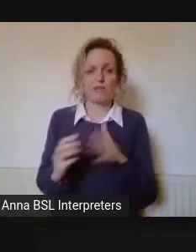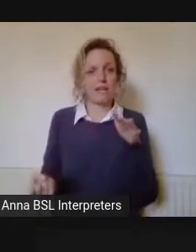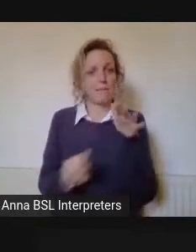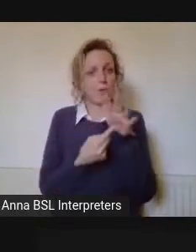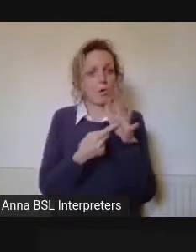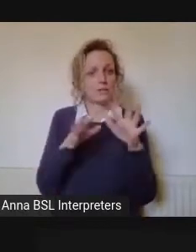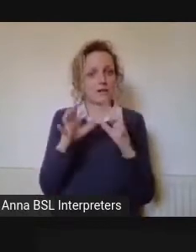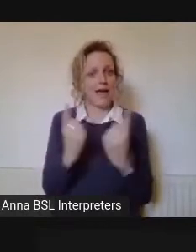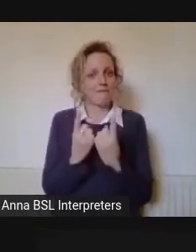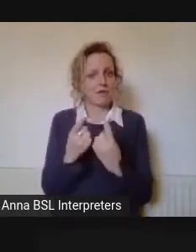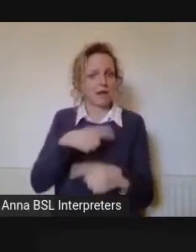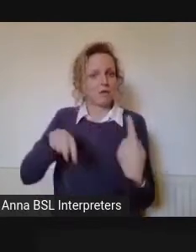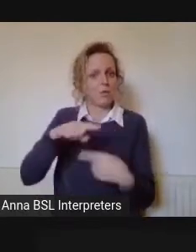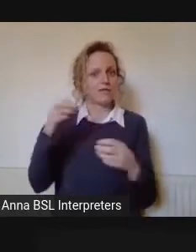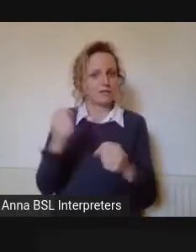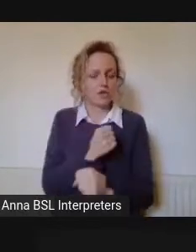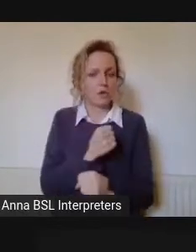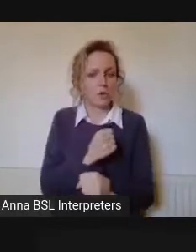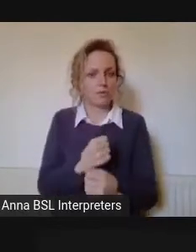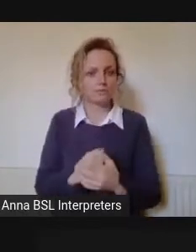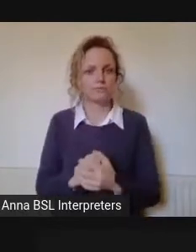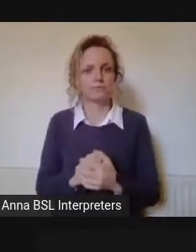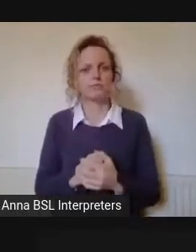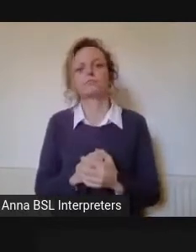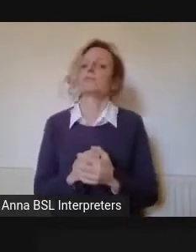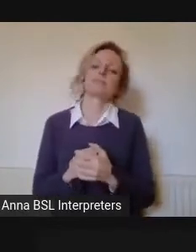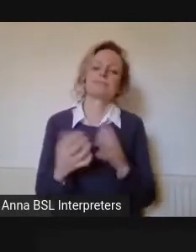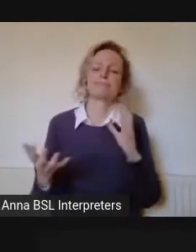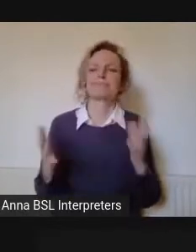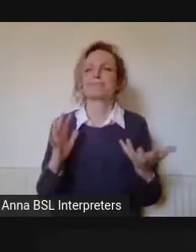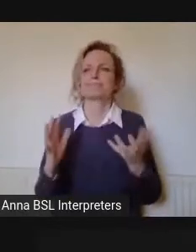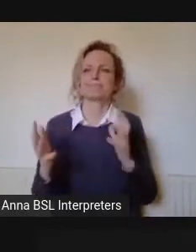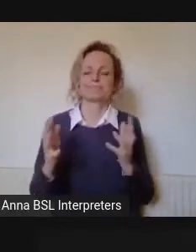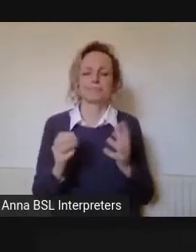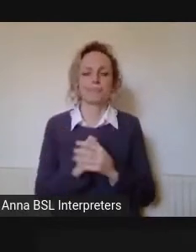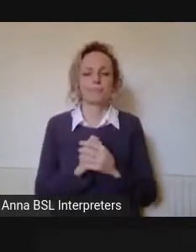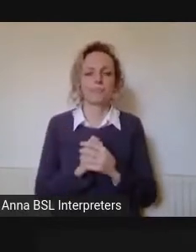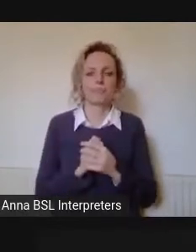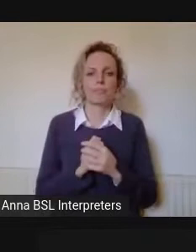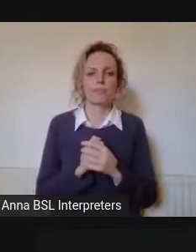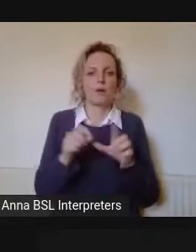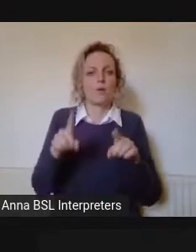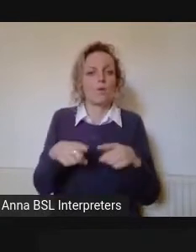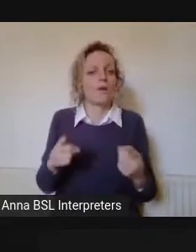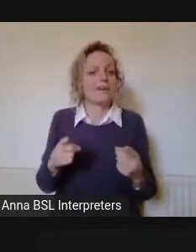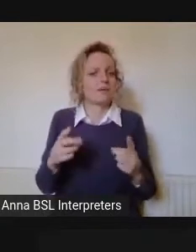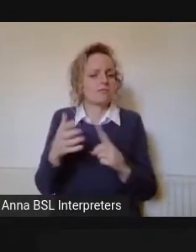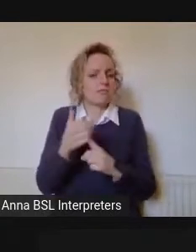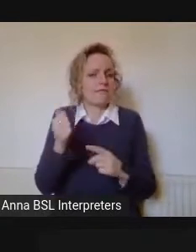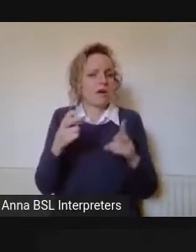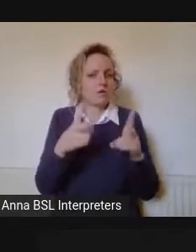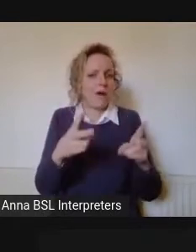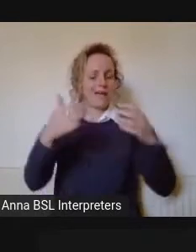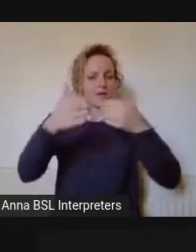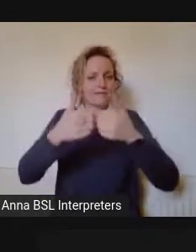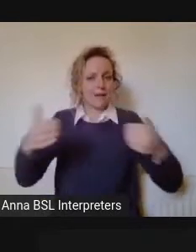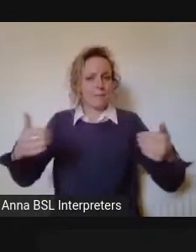And we kind of segued, it isn't actually a segue, we couldn't find a way of separating human